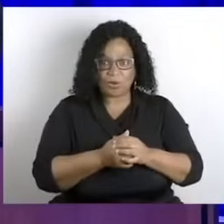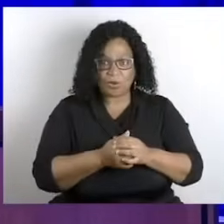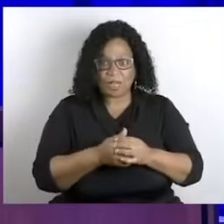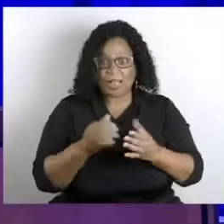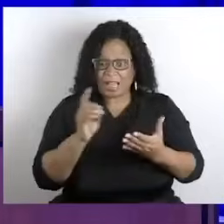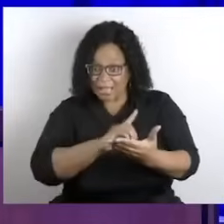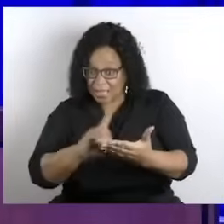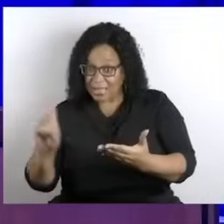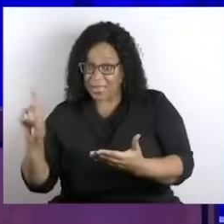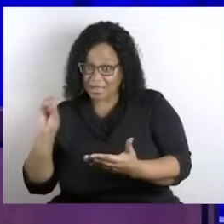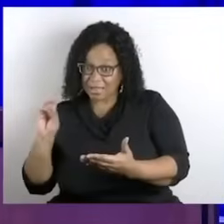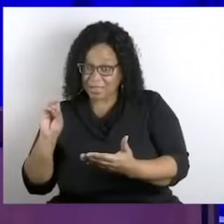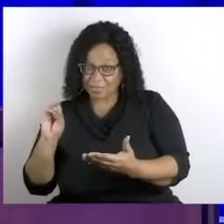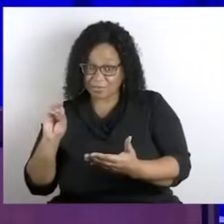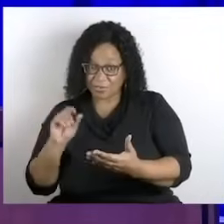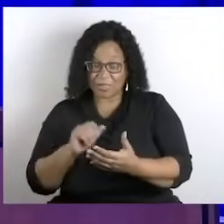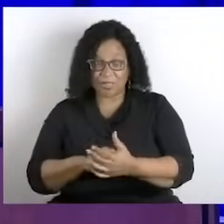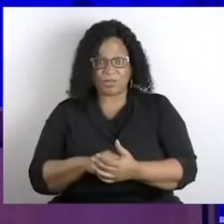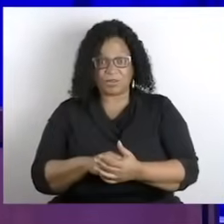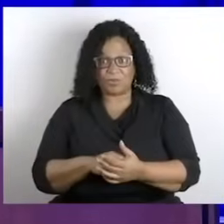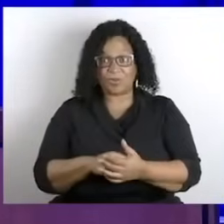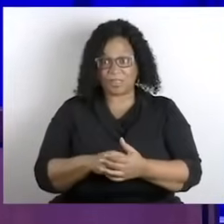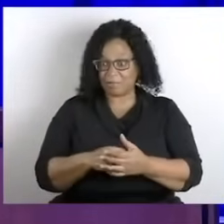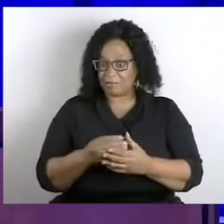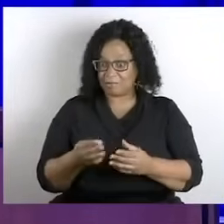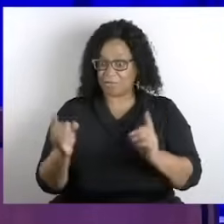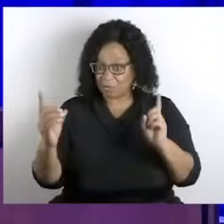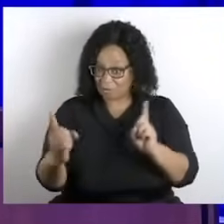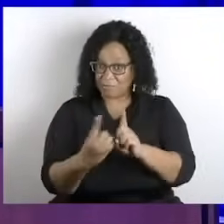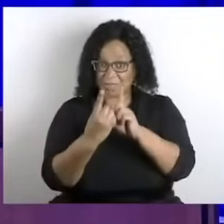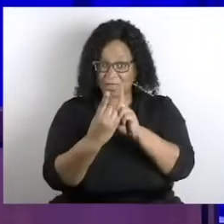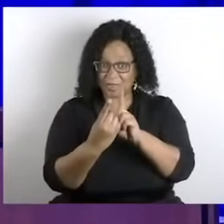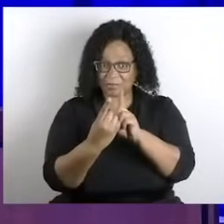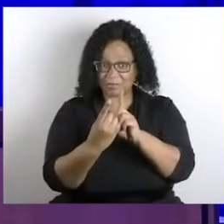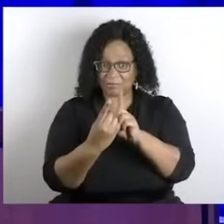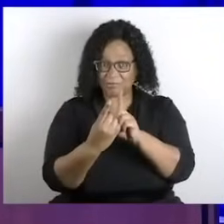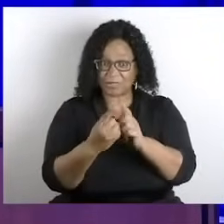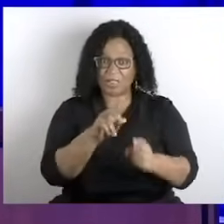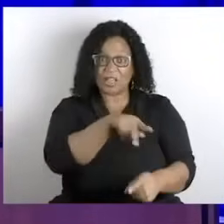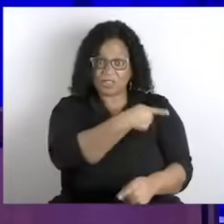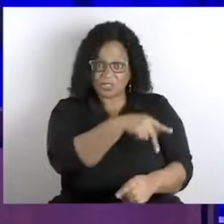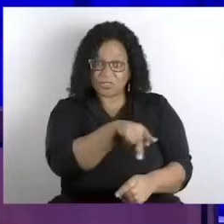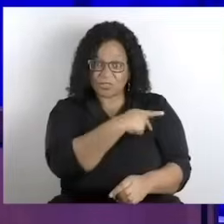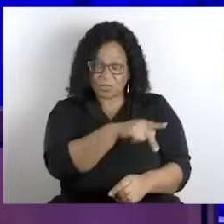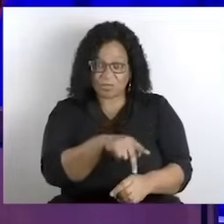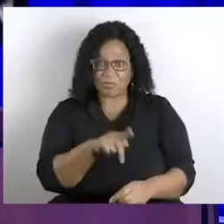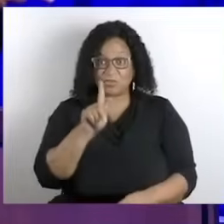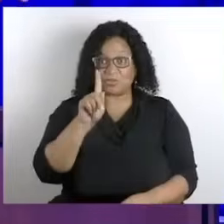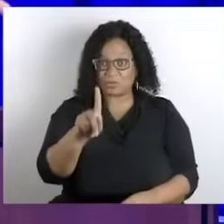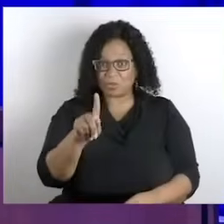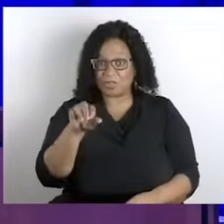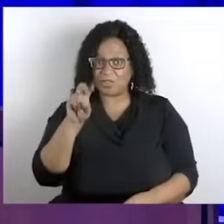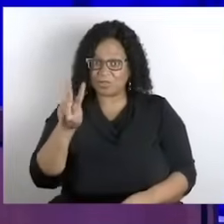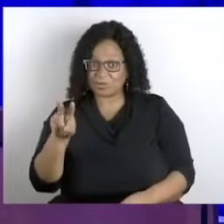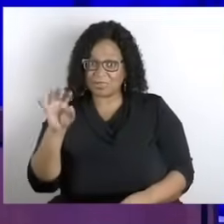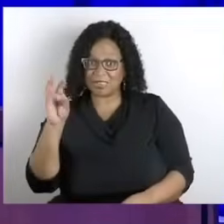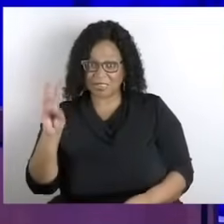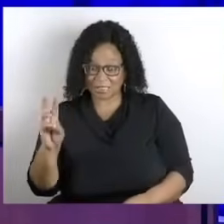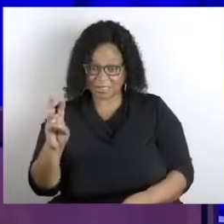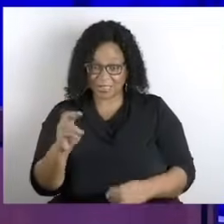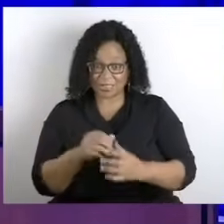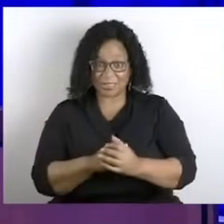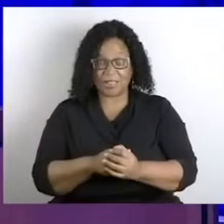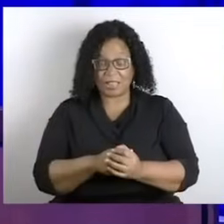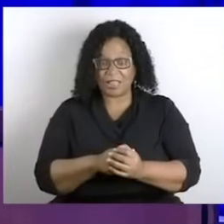last Sunday, if you were with us, for these are the same persons about whom Psalm 126 speaks. We met